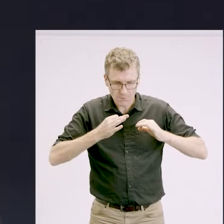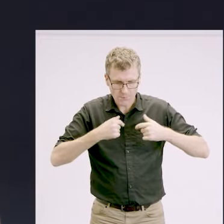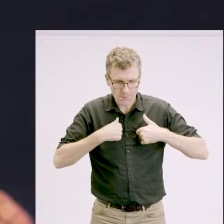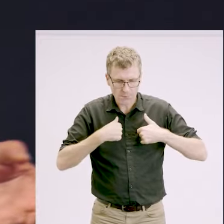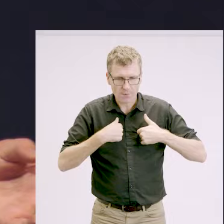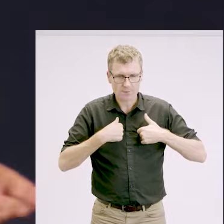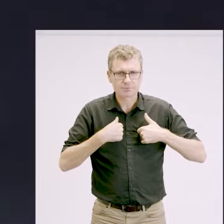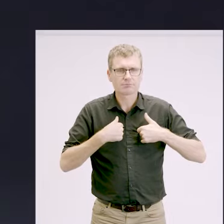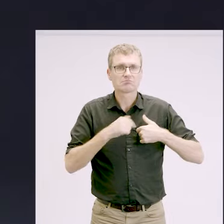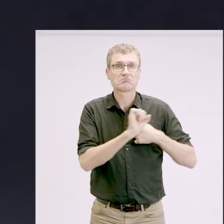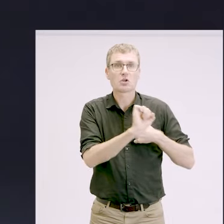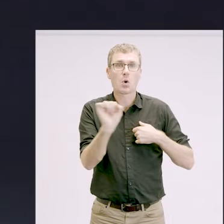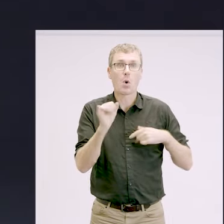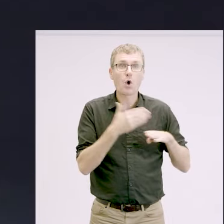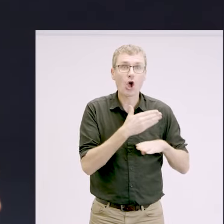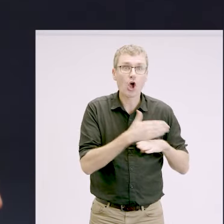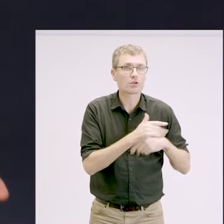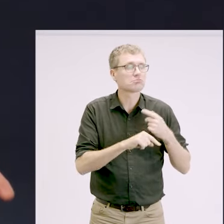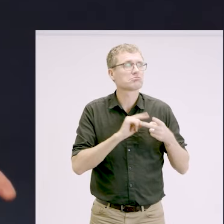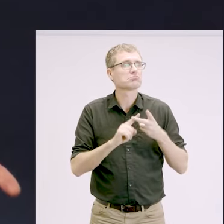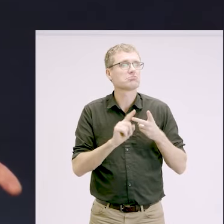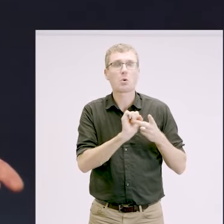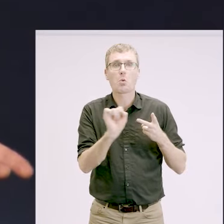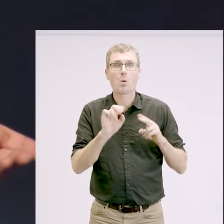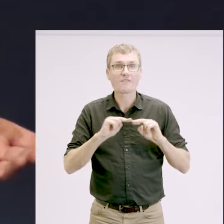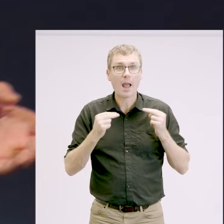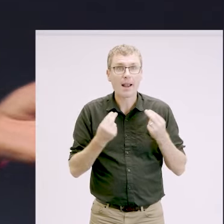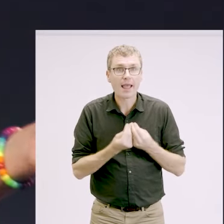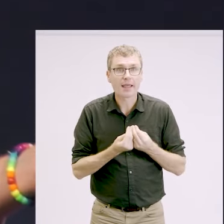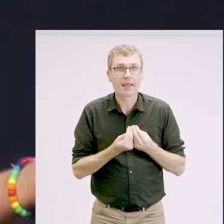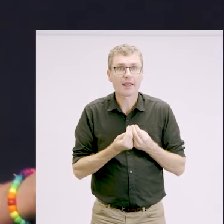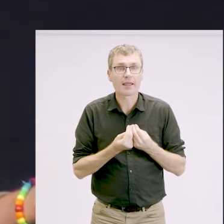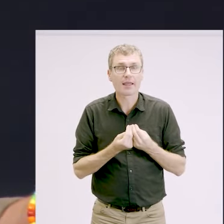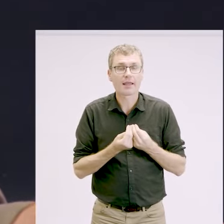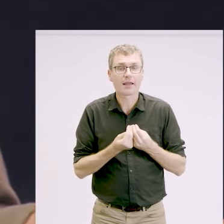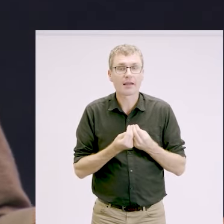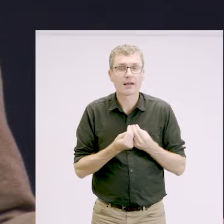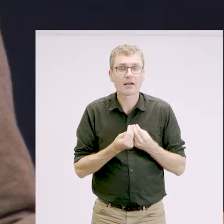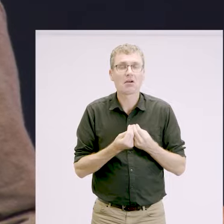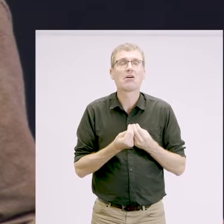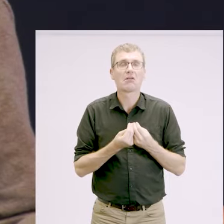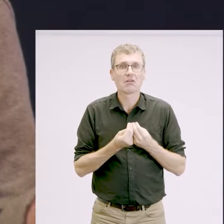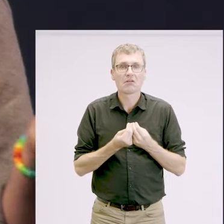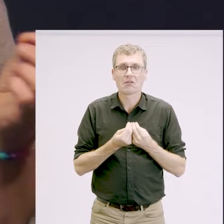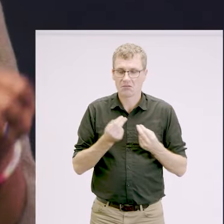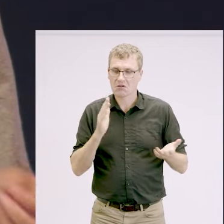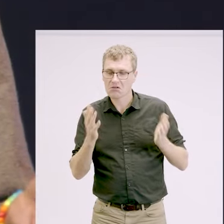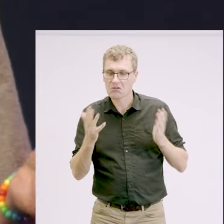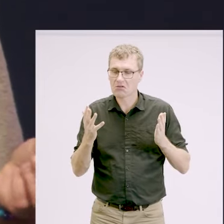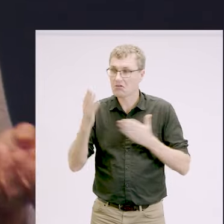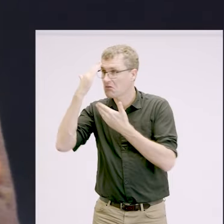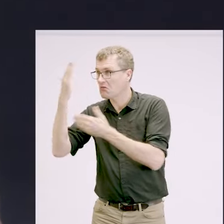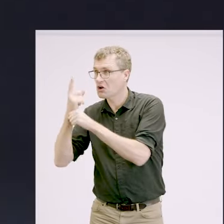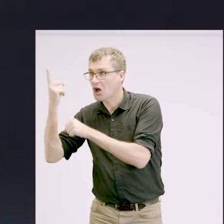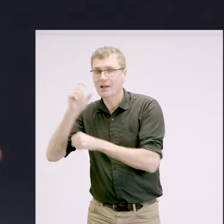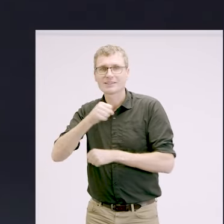are the places in your work life, say, or your family life, where this is